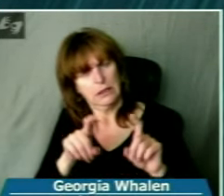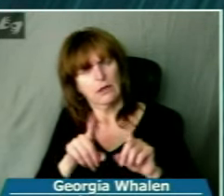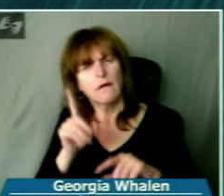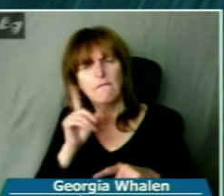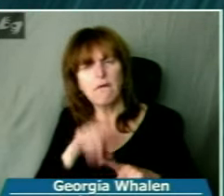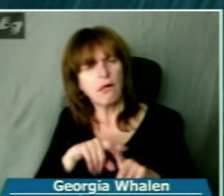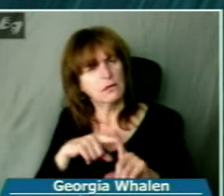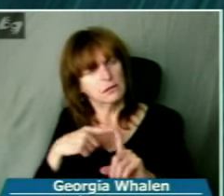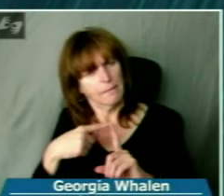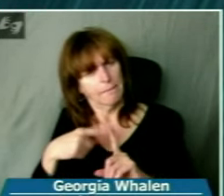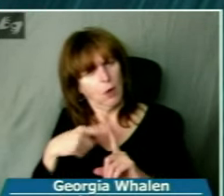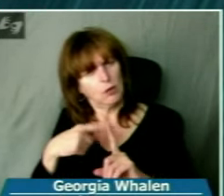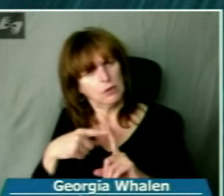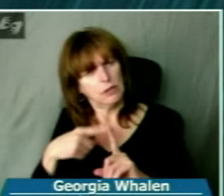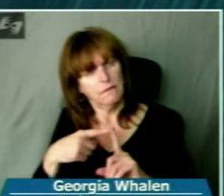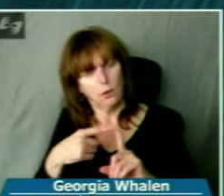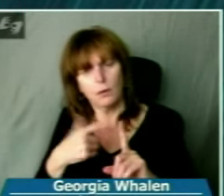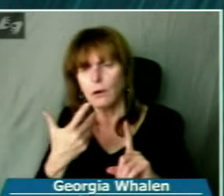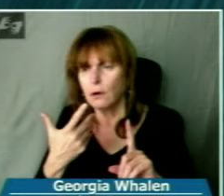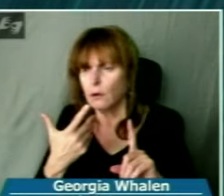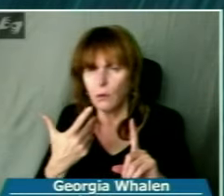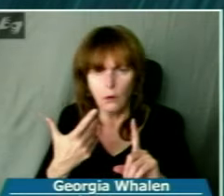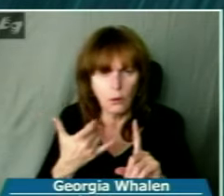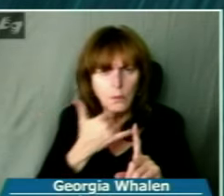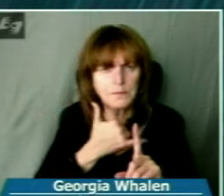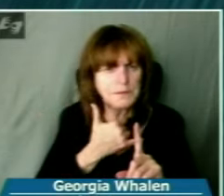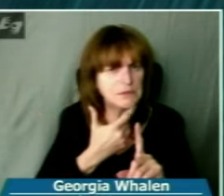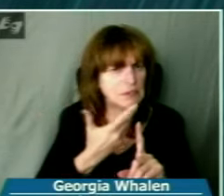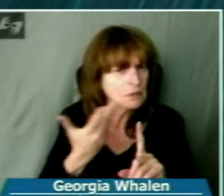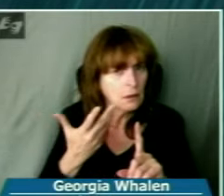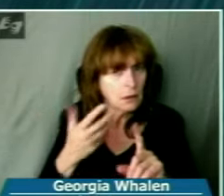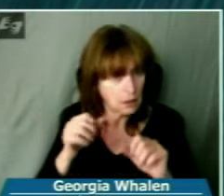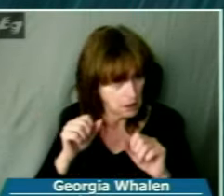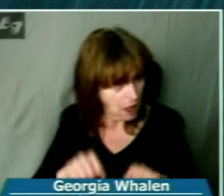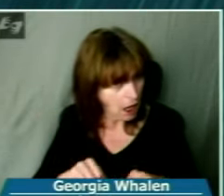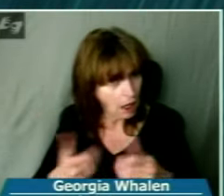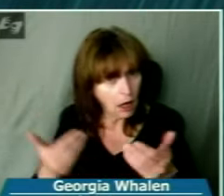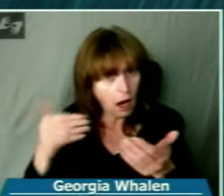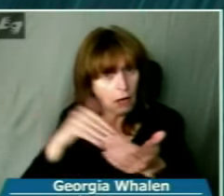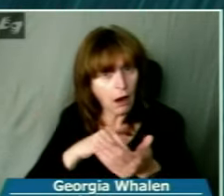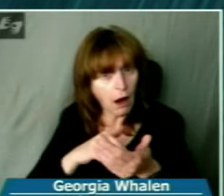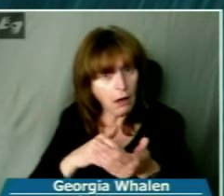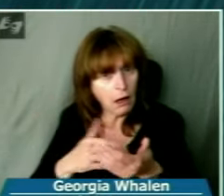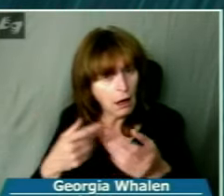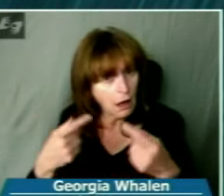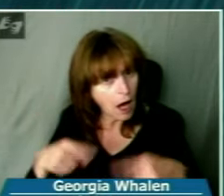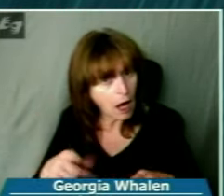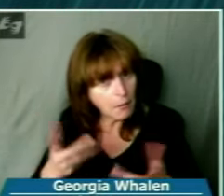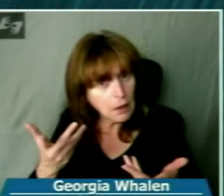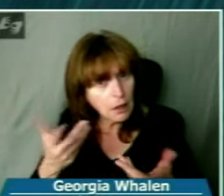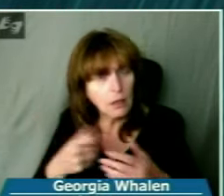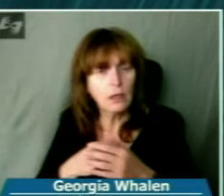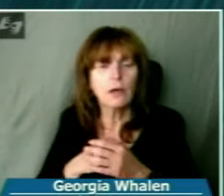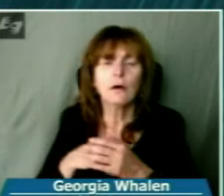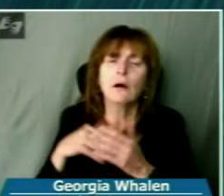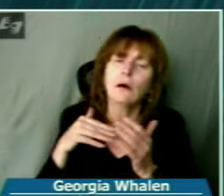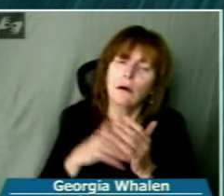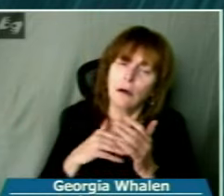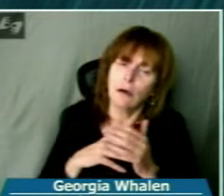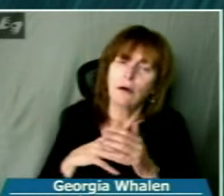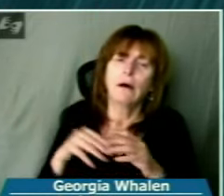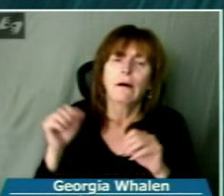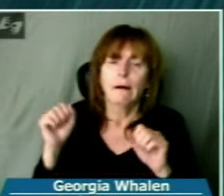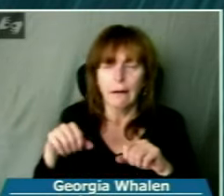if that is something that could happen again? Sure, Mike, absolutely. So, people have heard a fair bit about this already, about